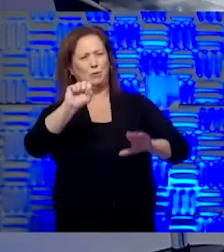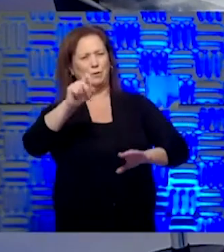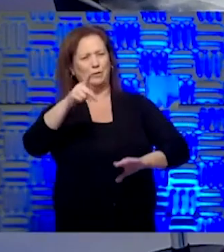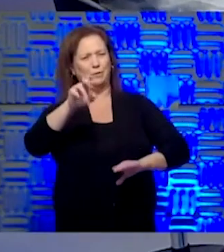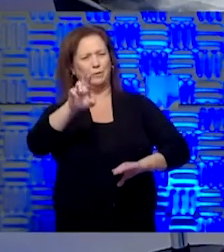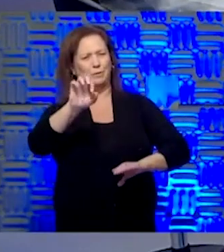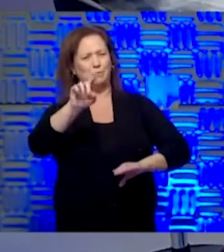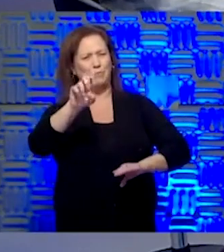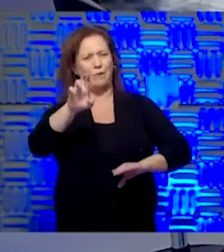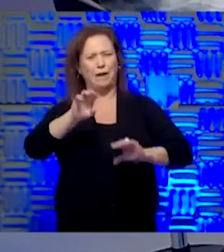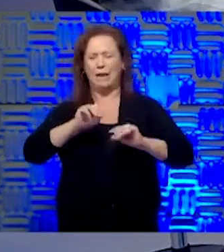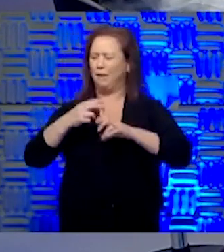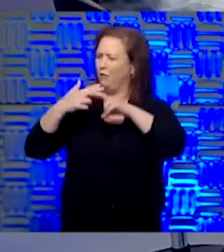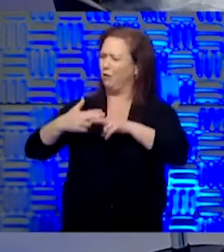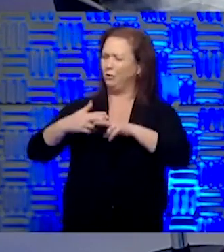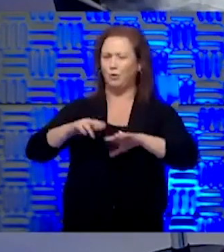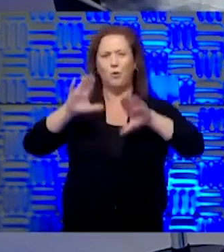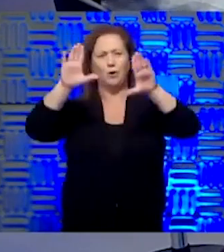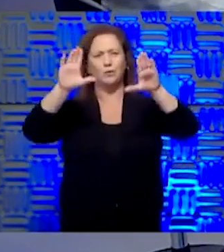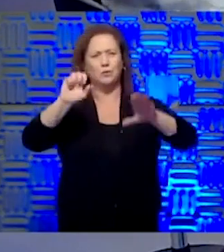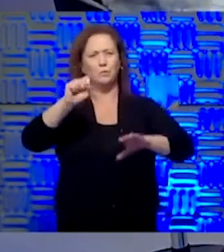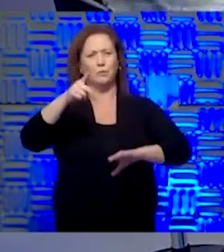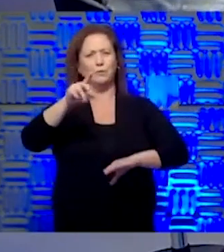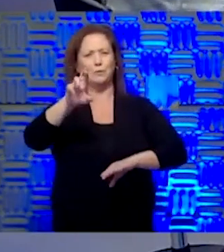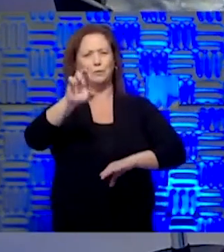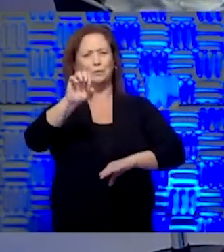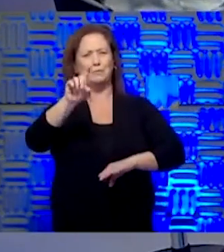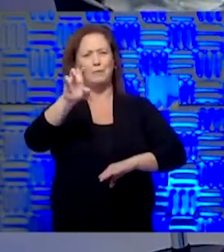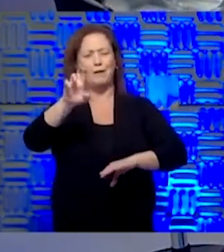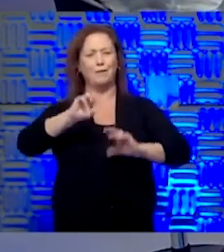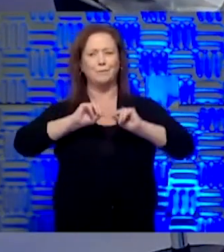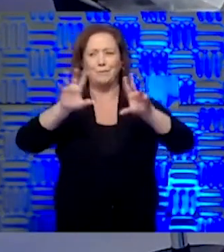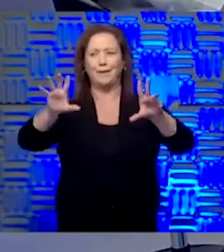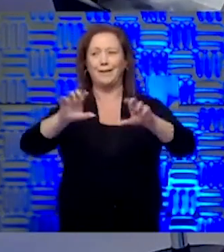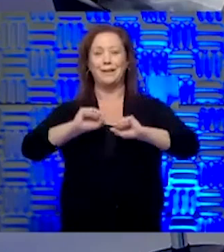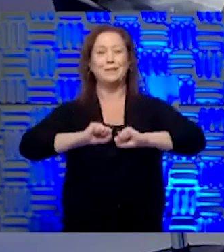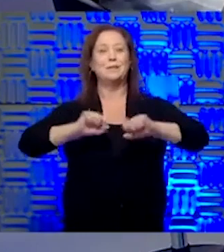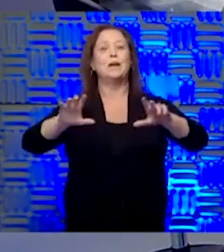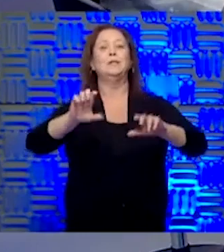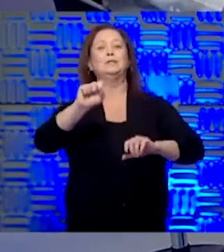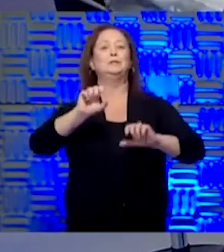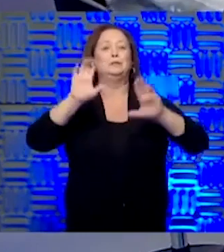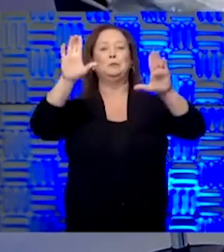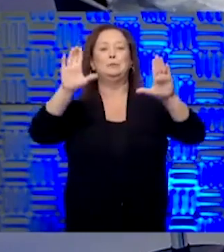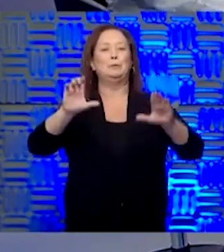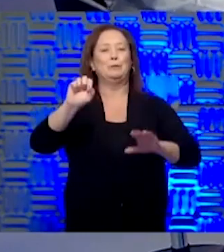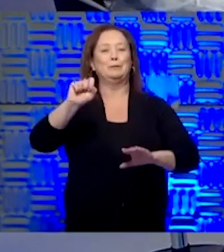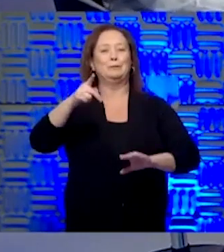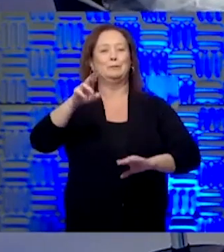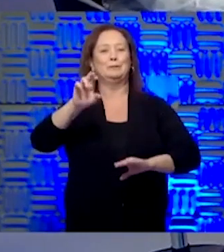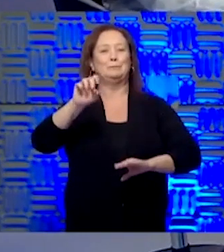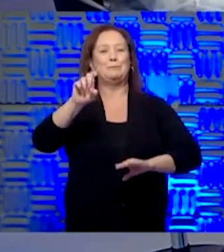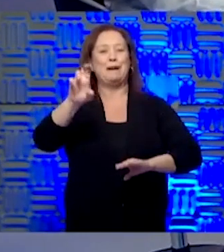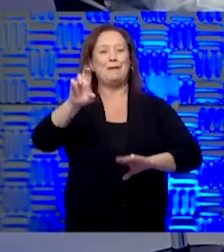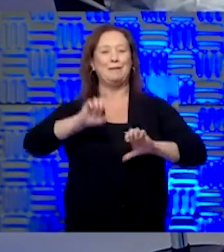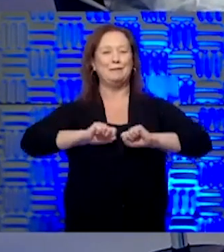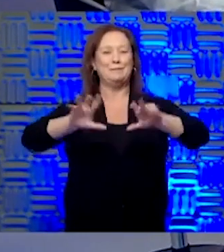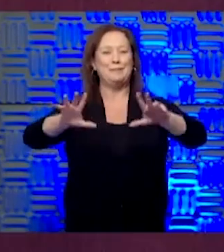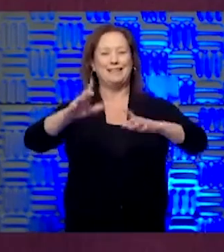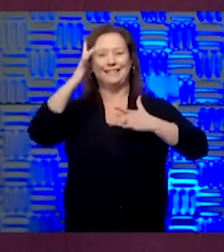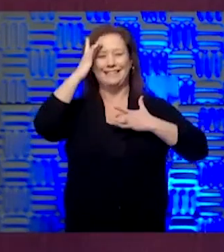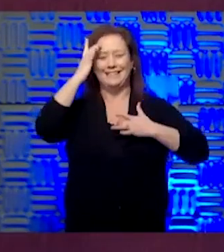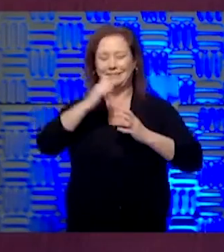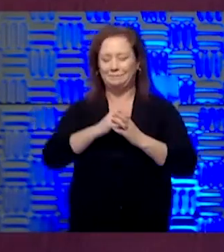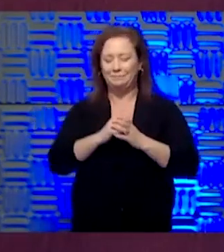That's what not he very just nice. called you. It's not very nice. He just said, well, no, I mean, Yeah. Okay. Super spreading. Yeah. Okay, there you go. No, I think